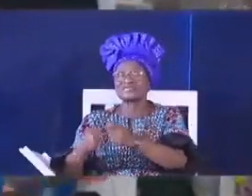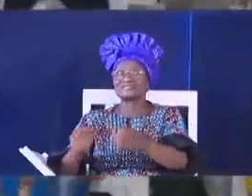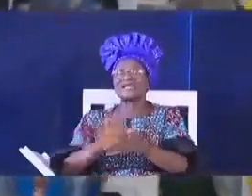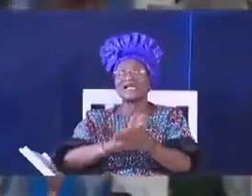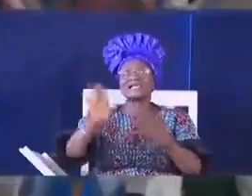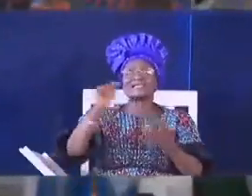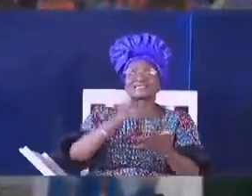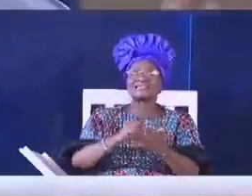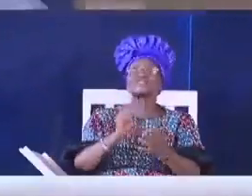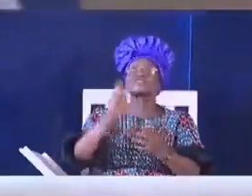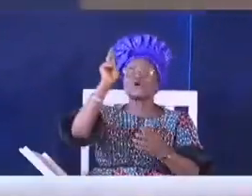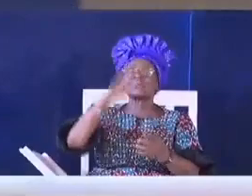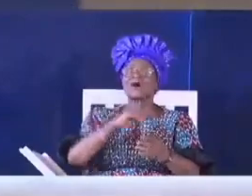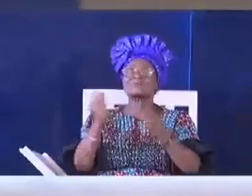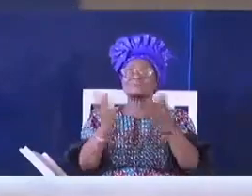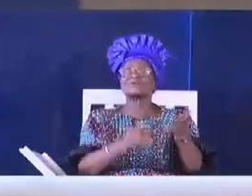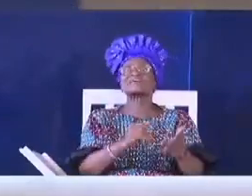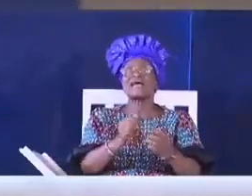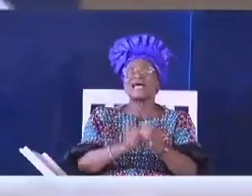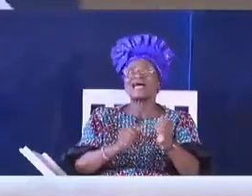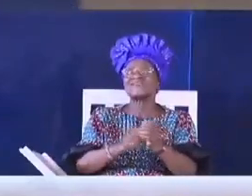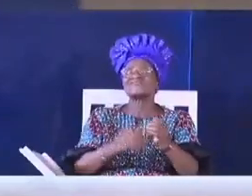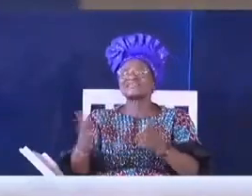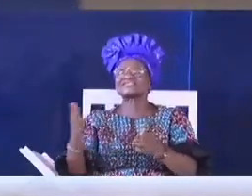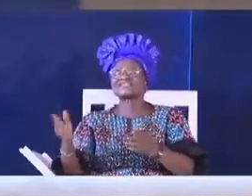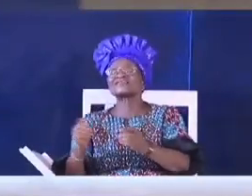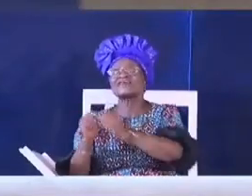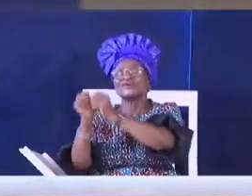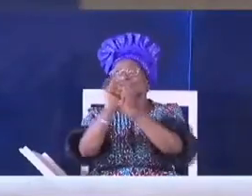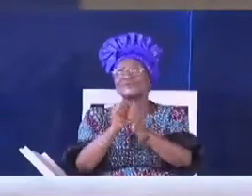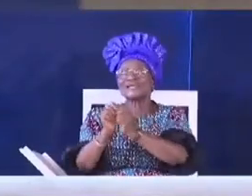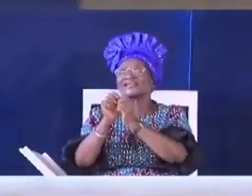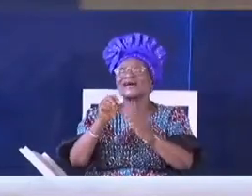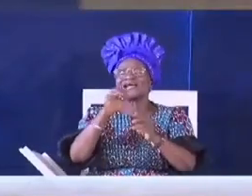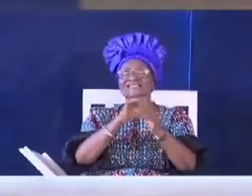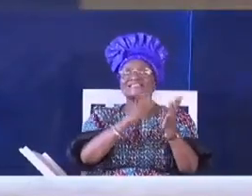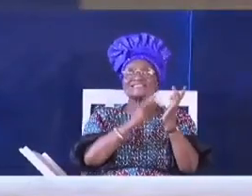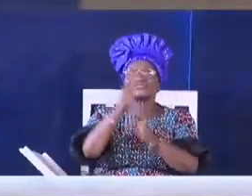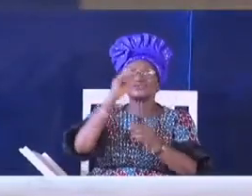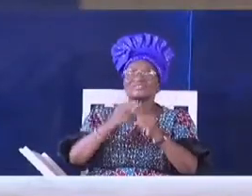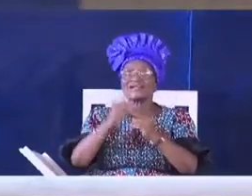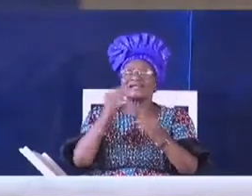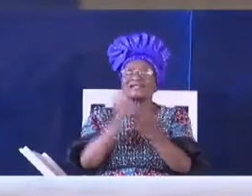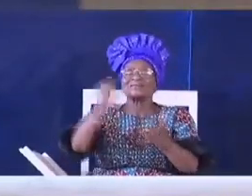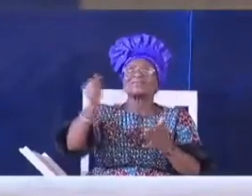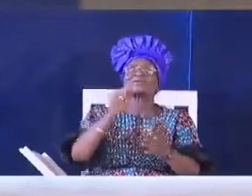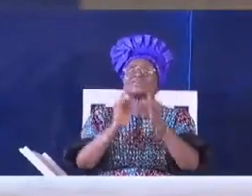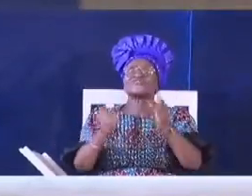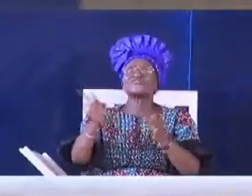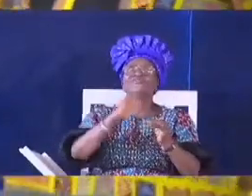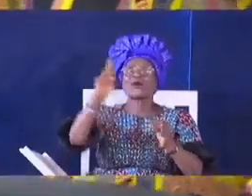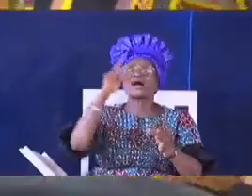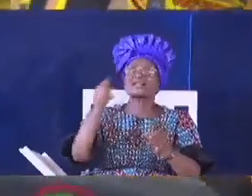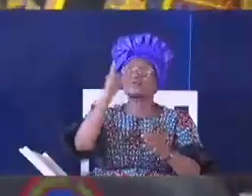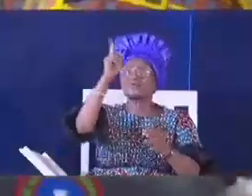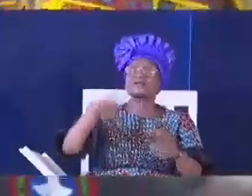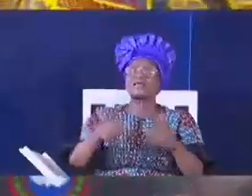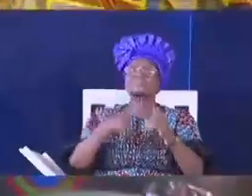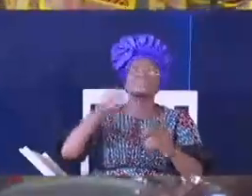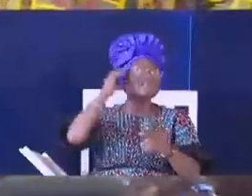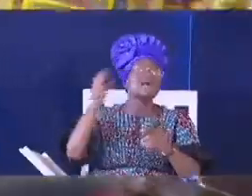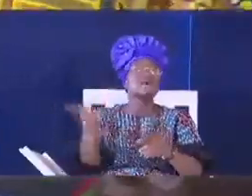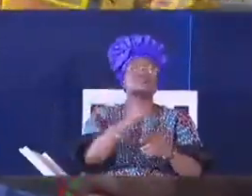up, and bring everything together. If you are the one, let me hear you say amen.